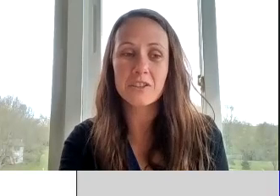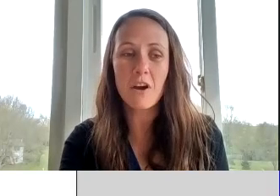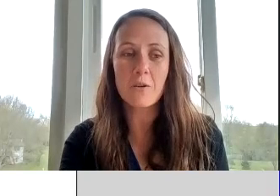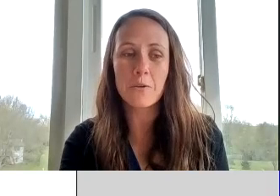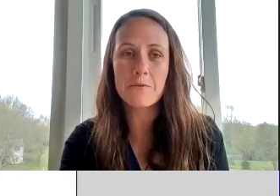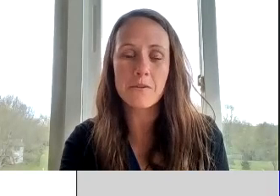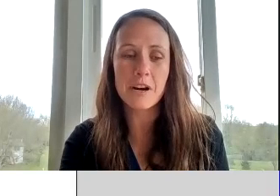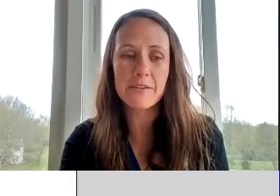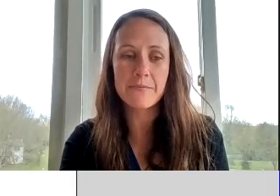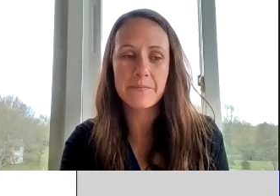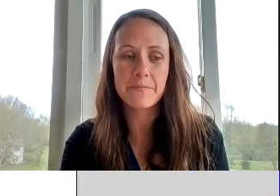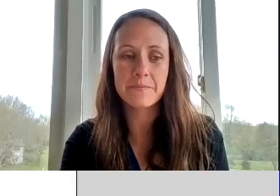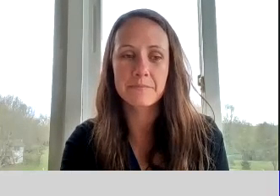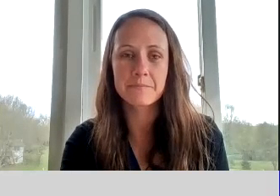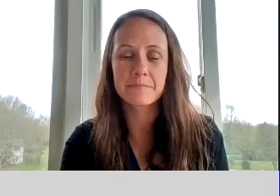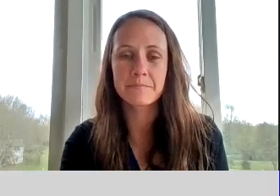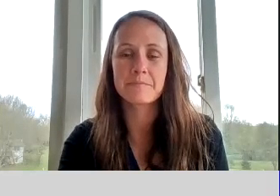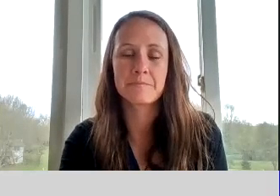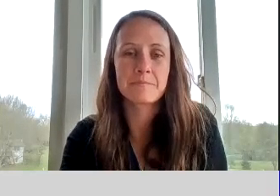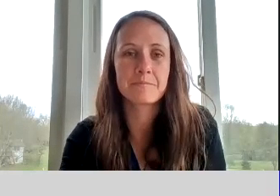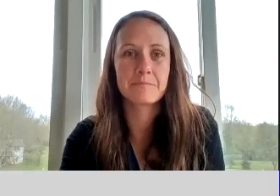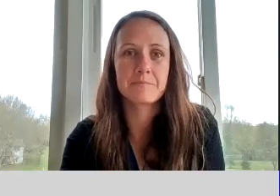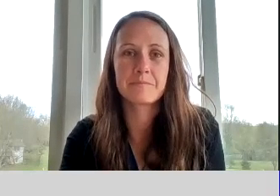Dolphins are so cool.